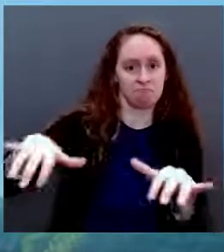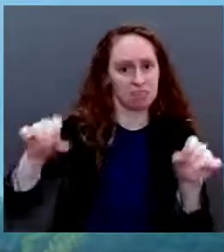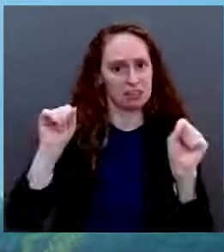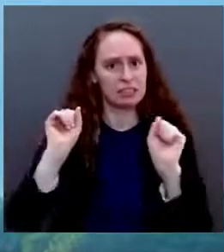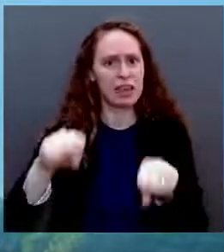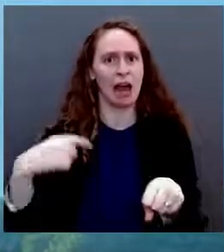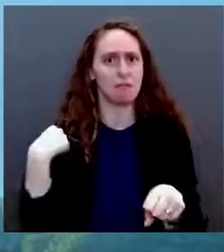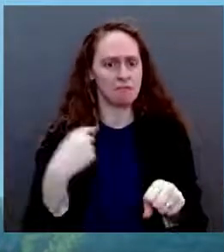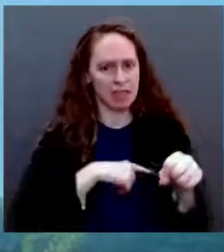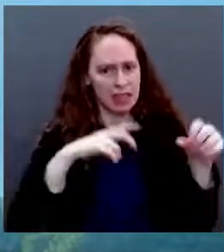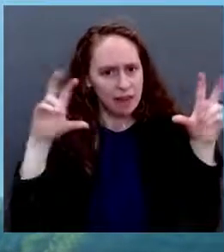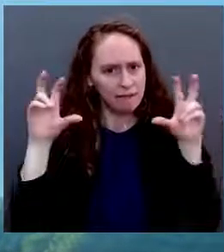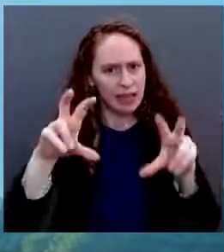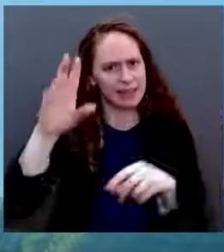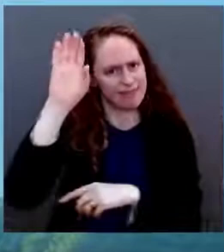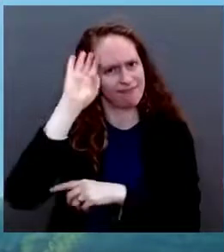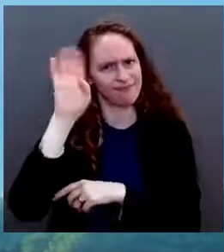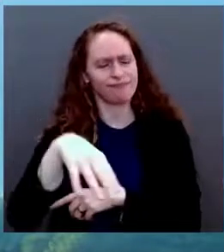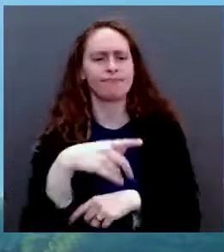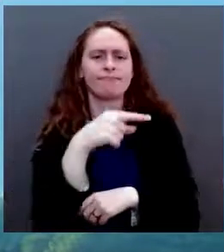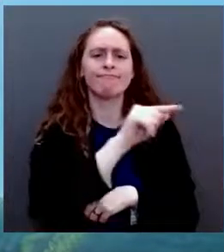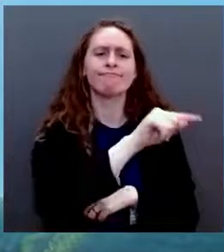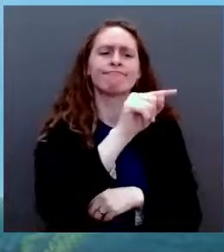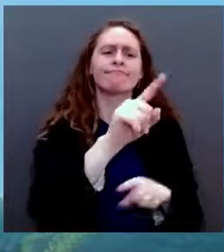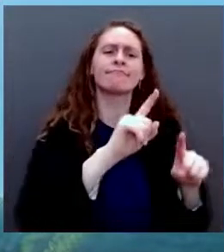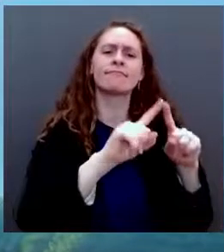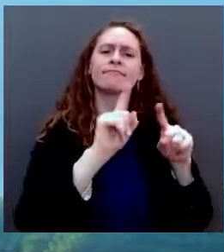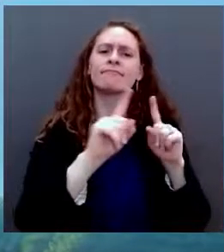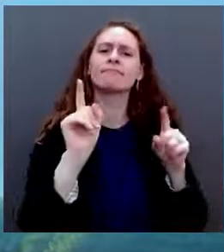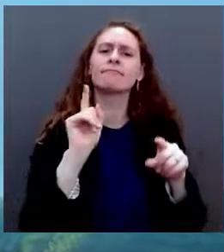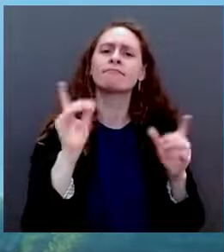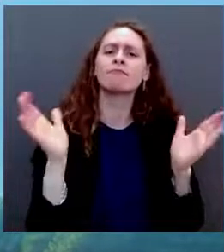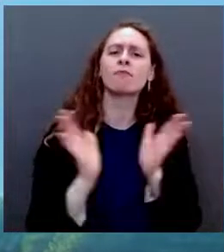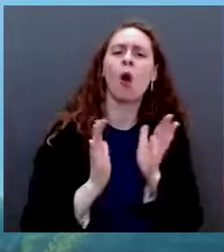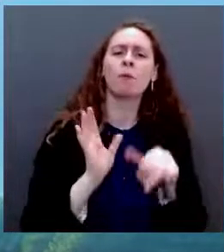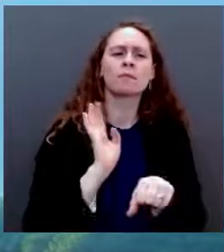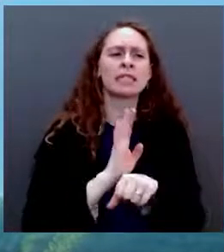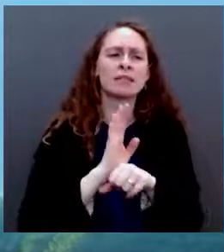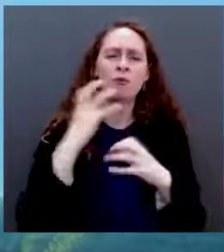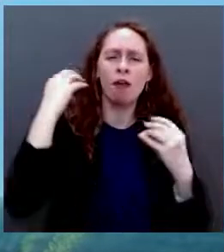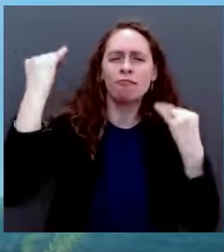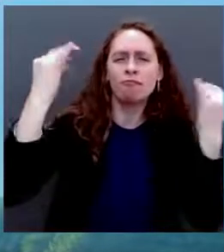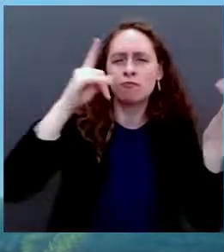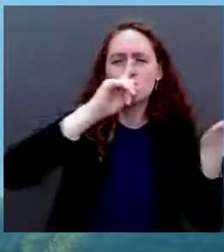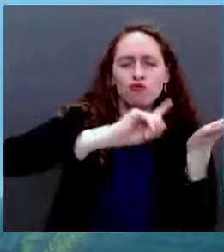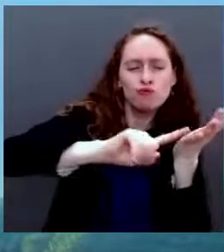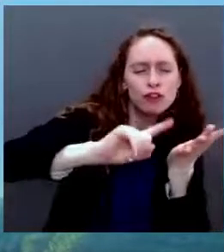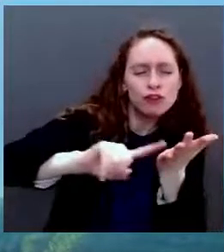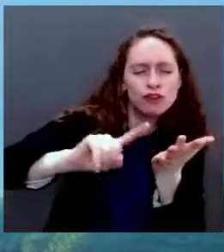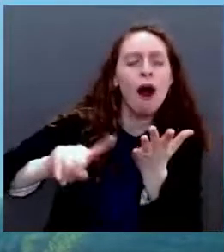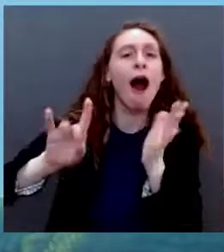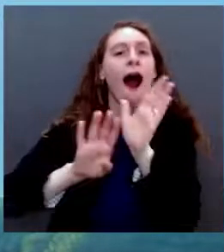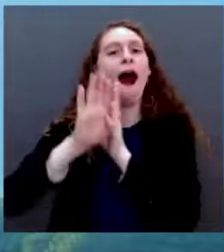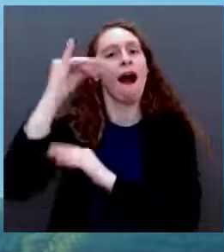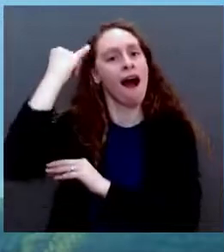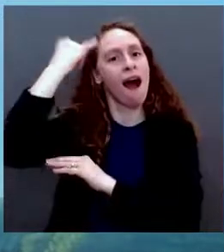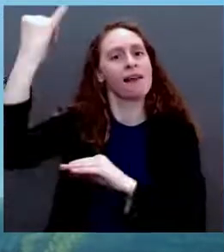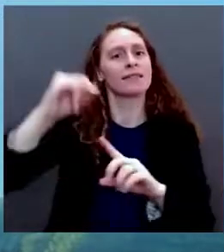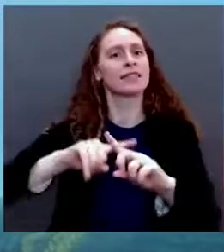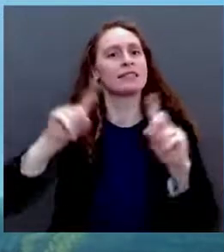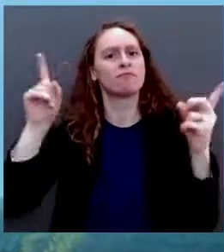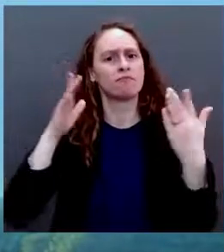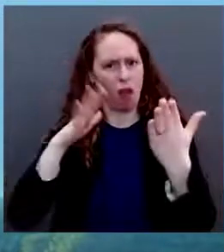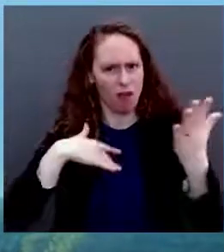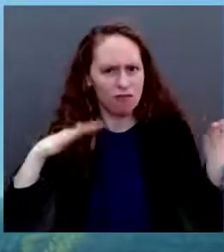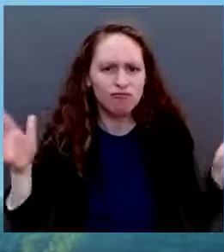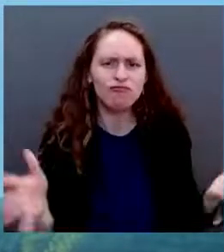4. Now, as you indicated, it's not just about money. It's also about rules and regulations. And we are strengthening